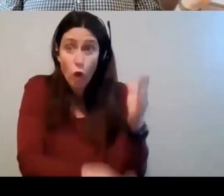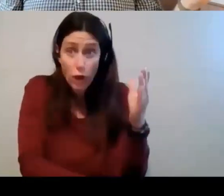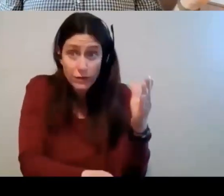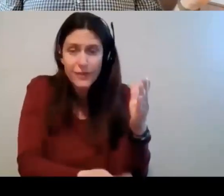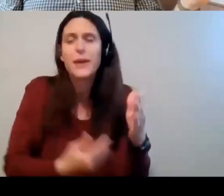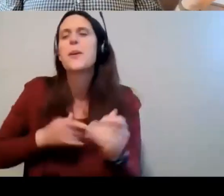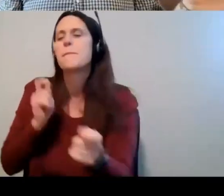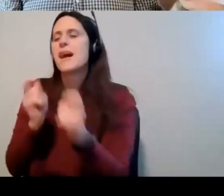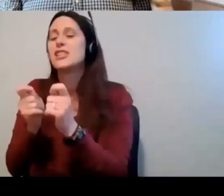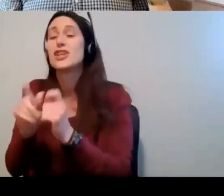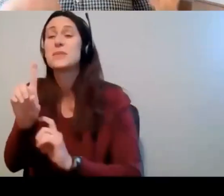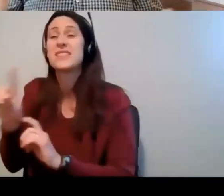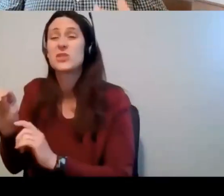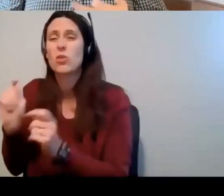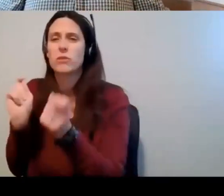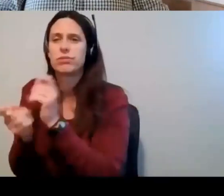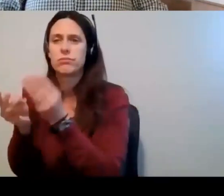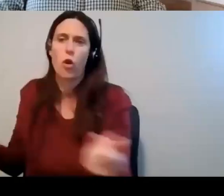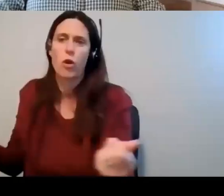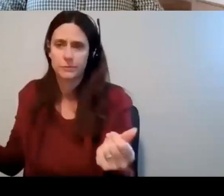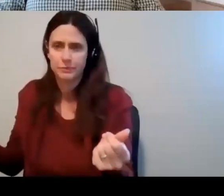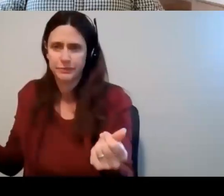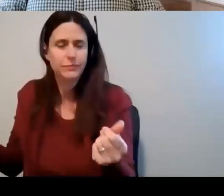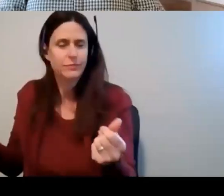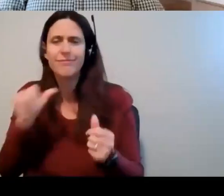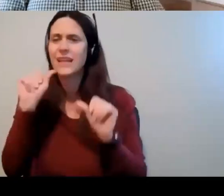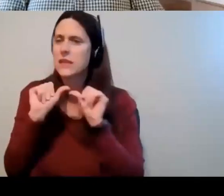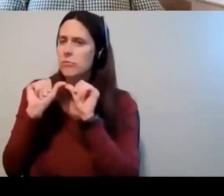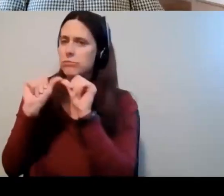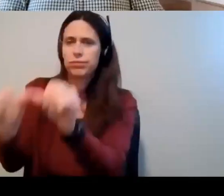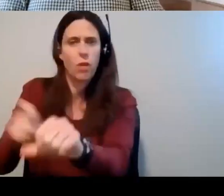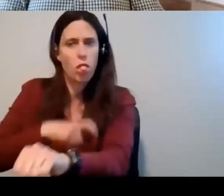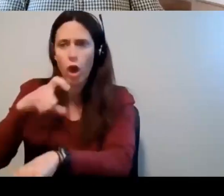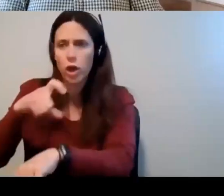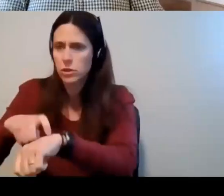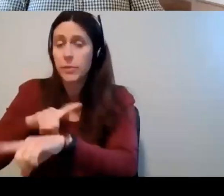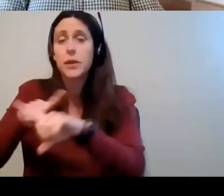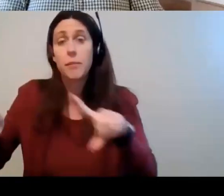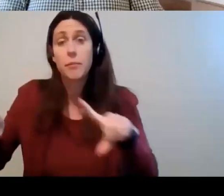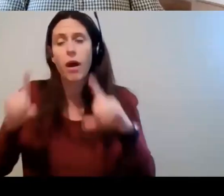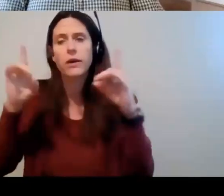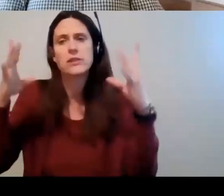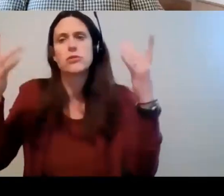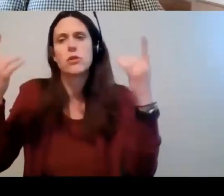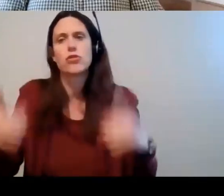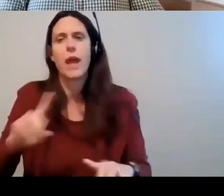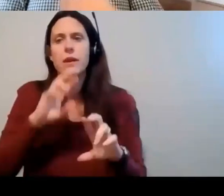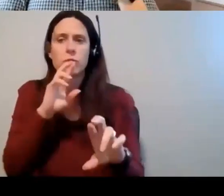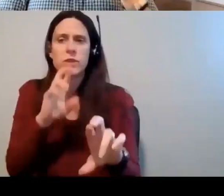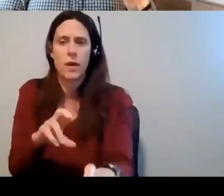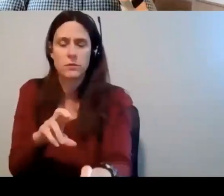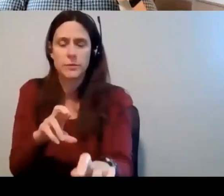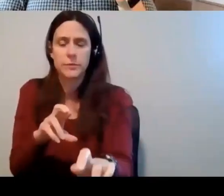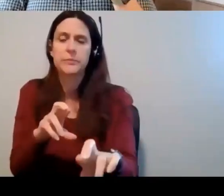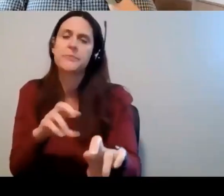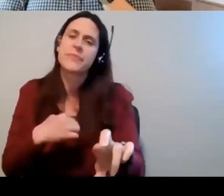has resolved. So it's not an ongoing long-term mental health condition, but it is a traumatic response. I bring